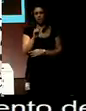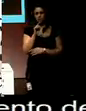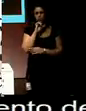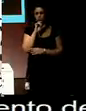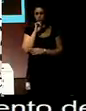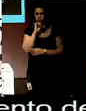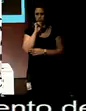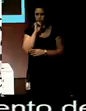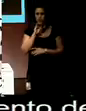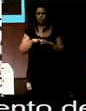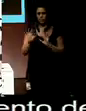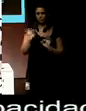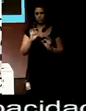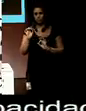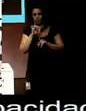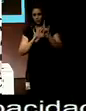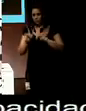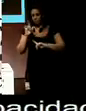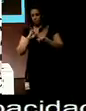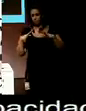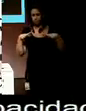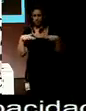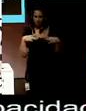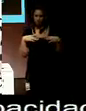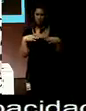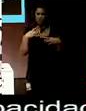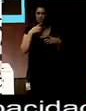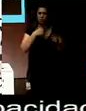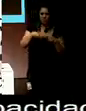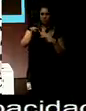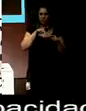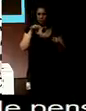had many difficulties when planning holidays,